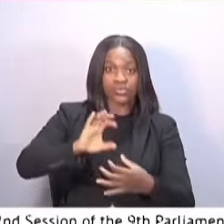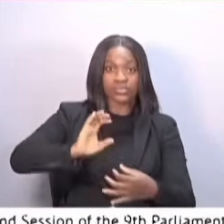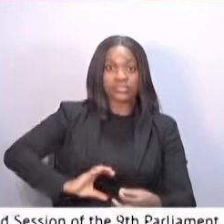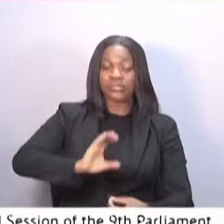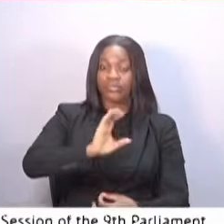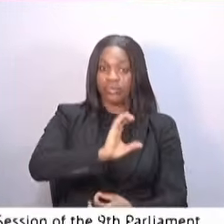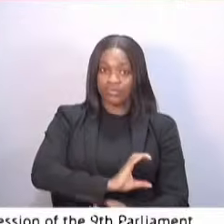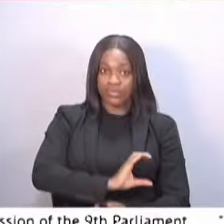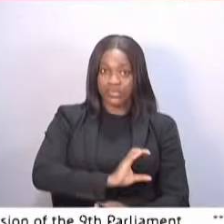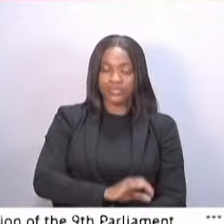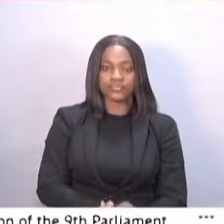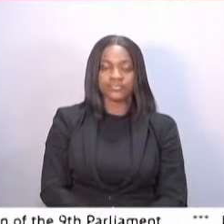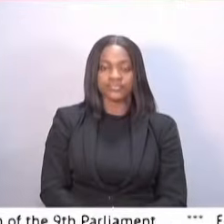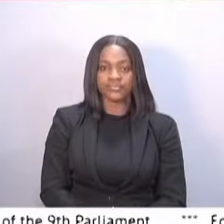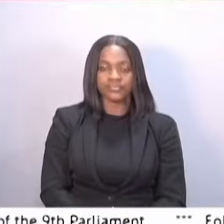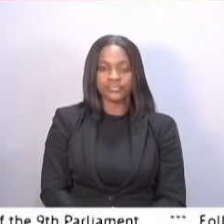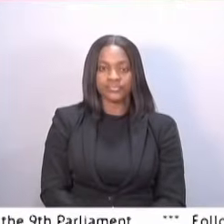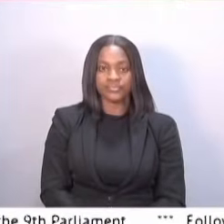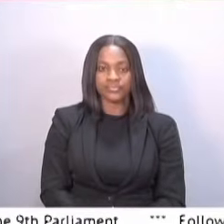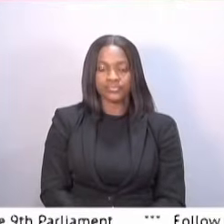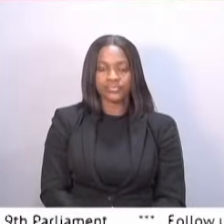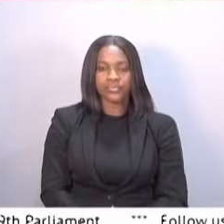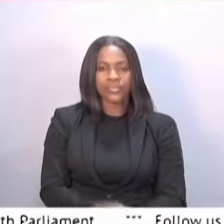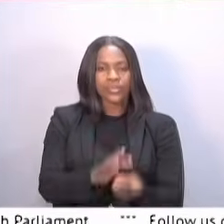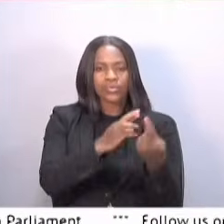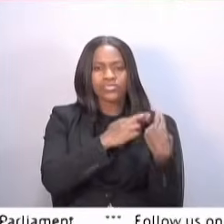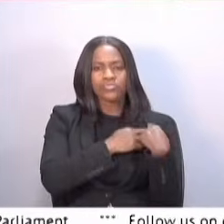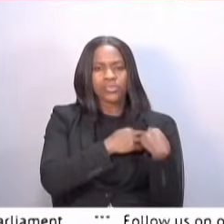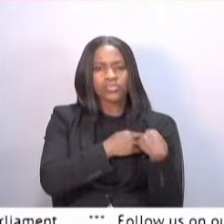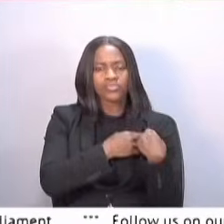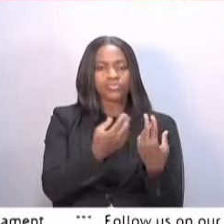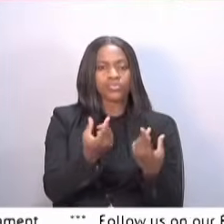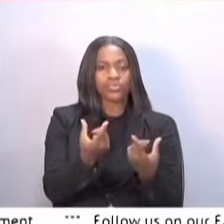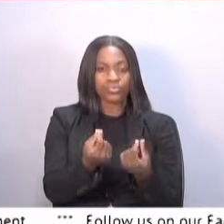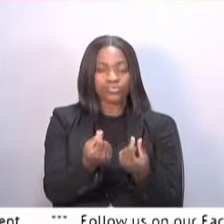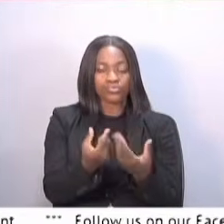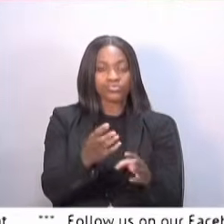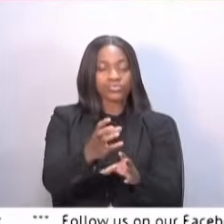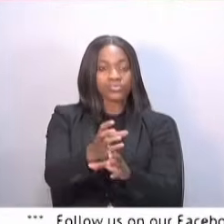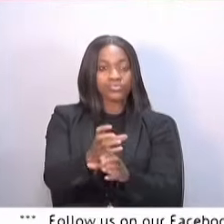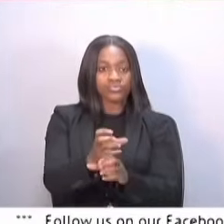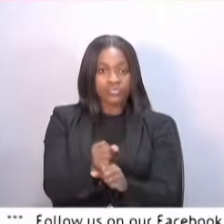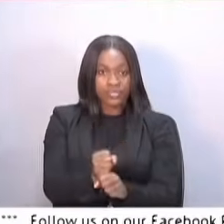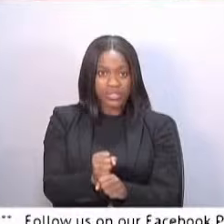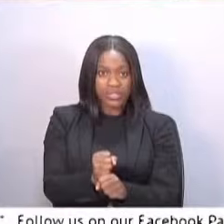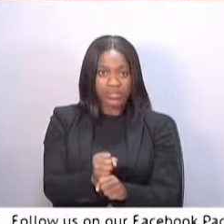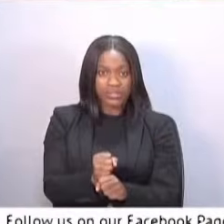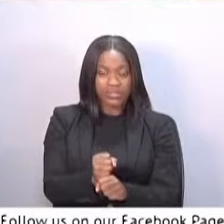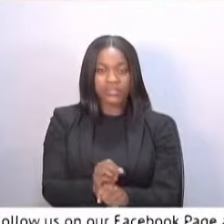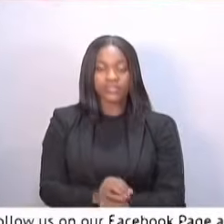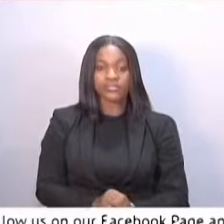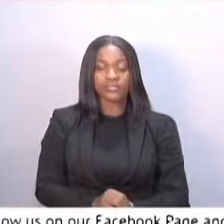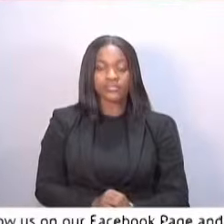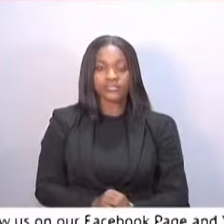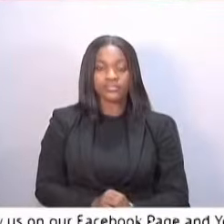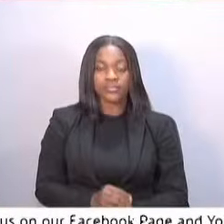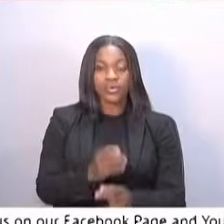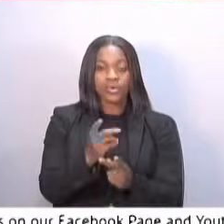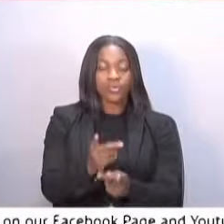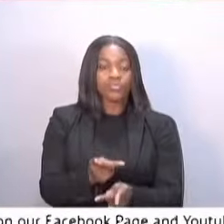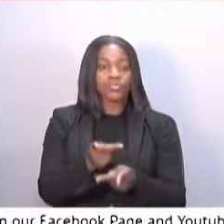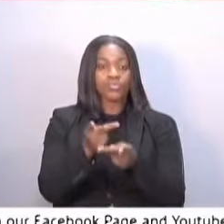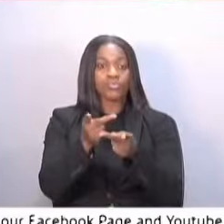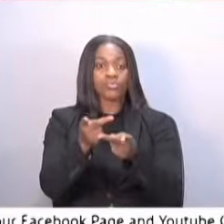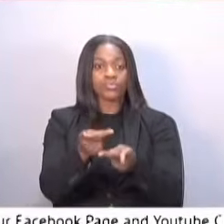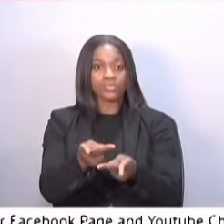committee that is responsible for receiving these